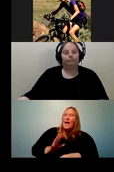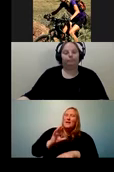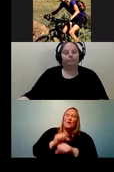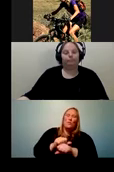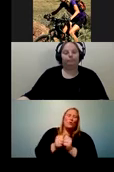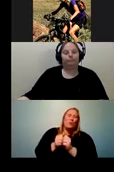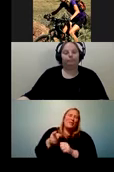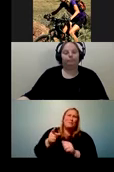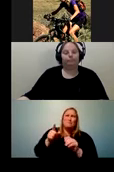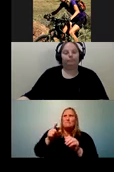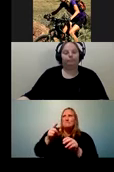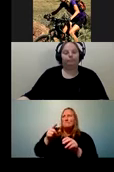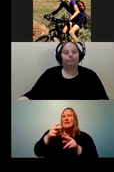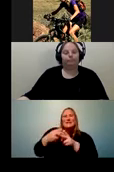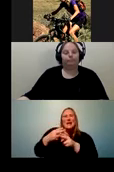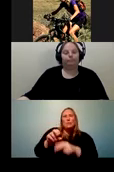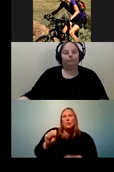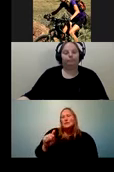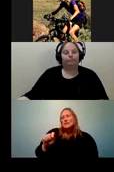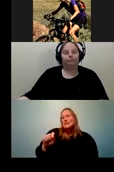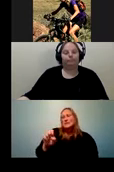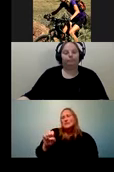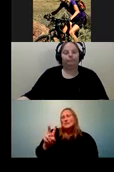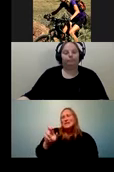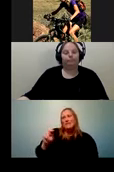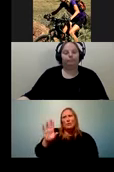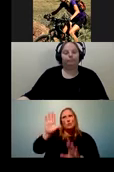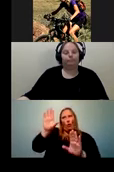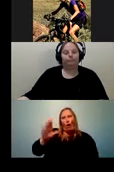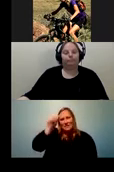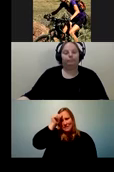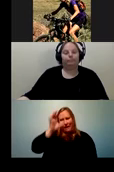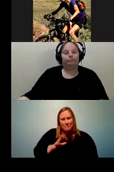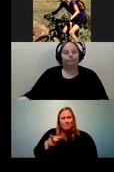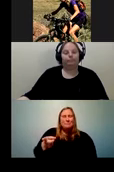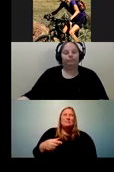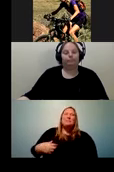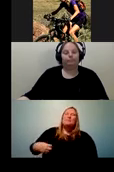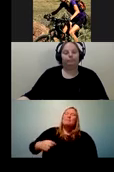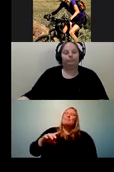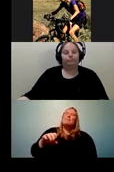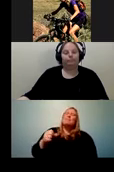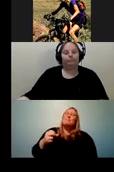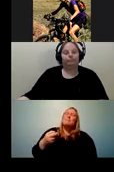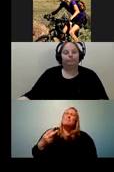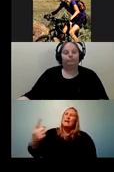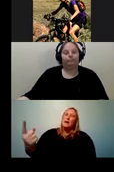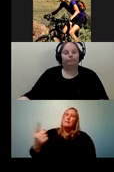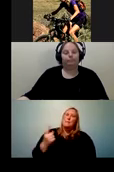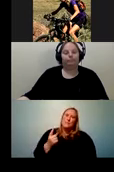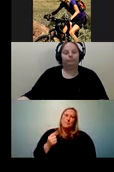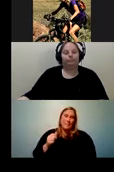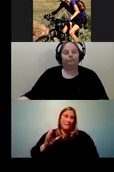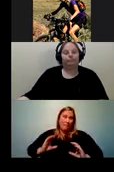name was Steven. And he had come to me as a